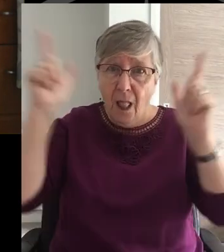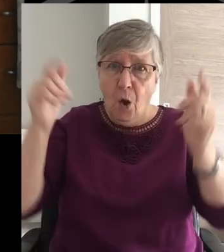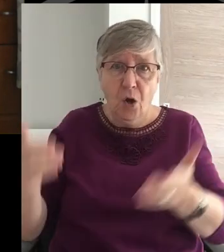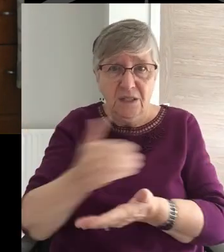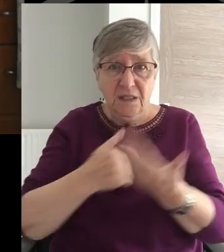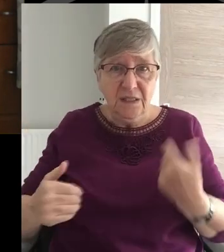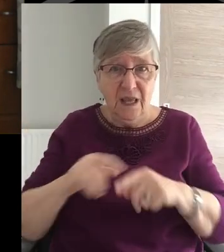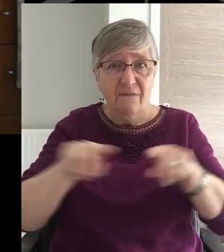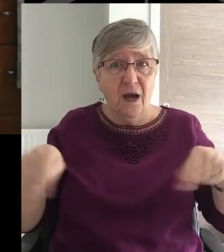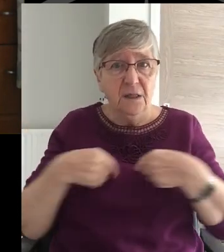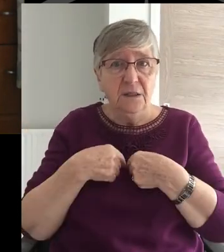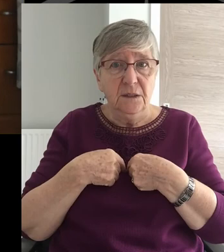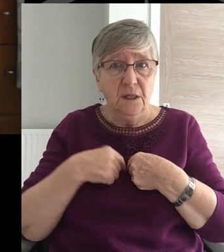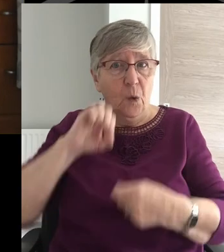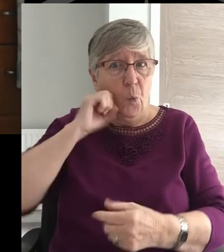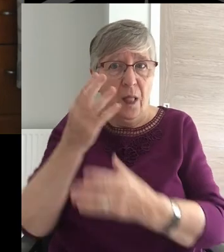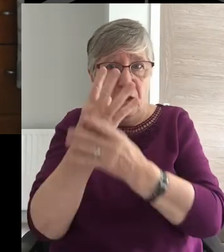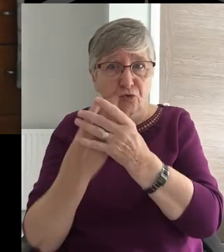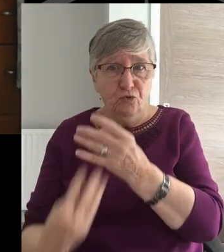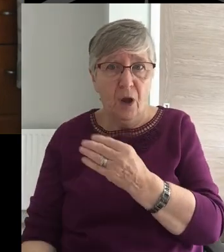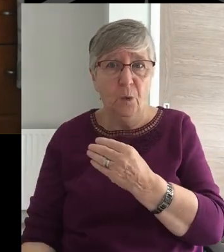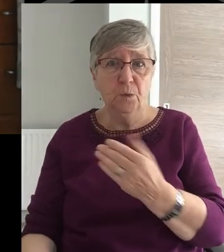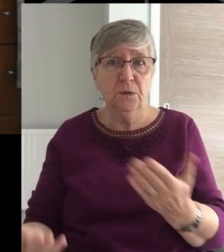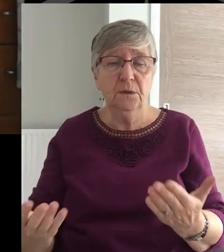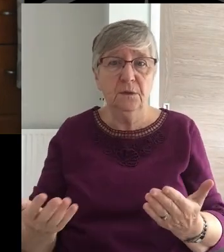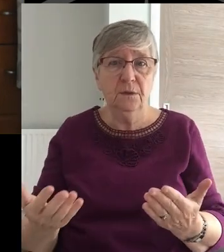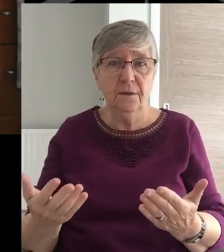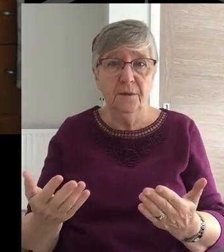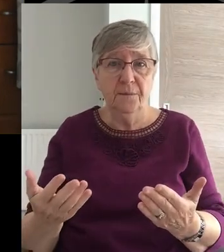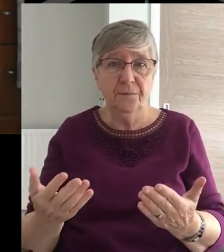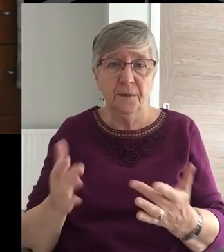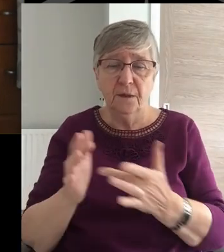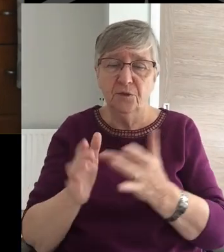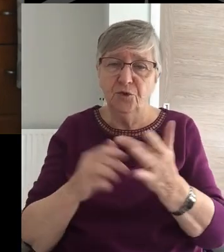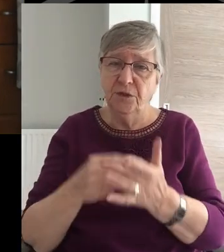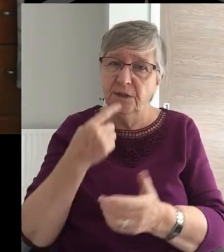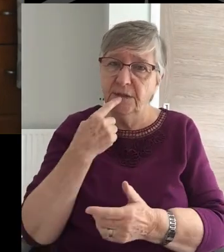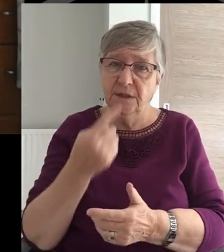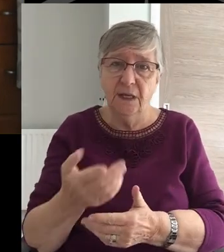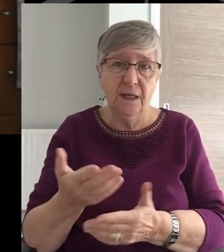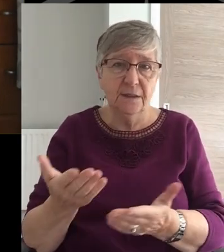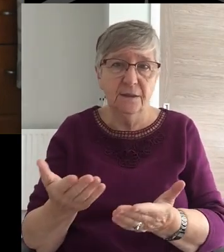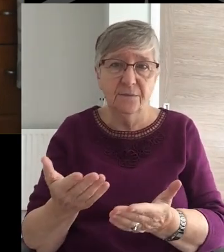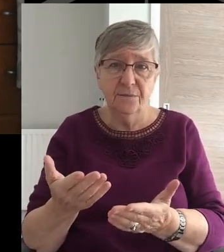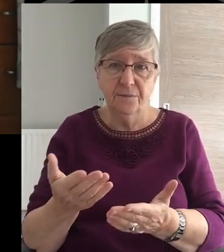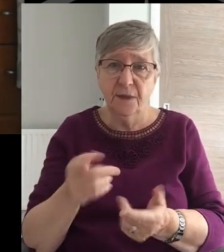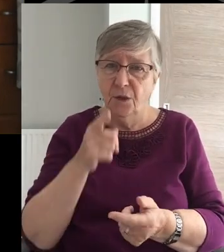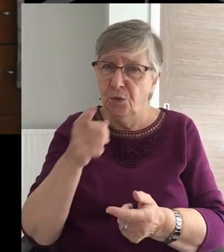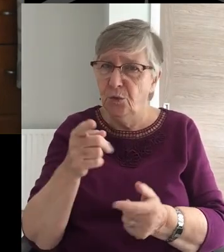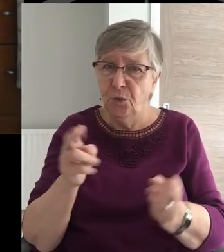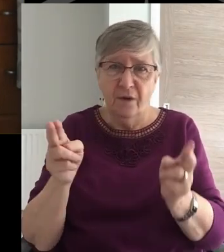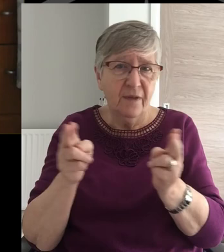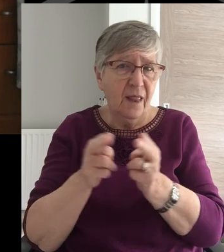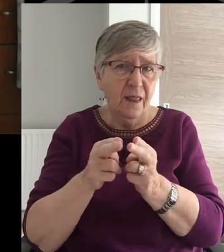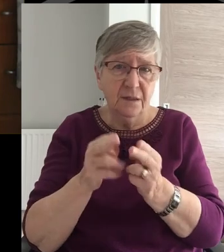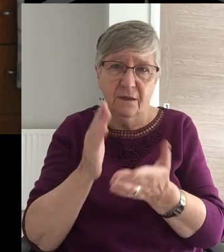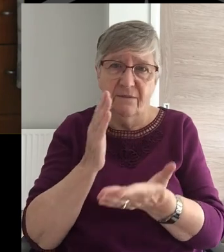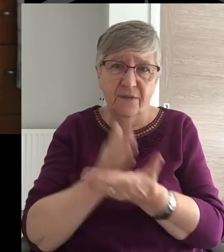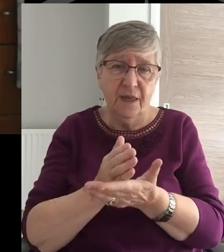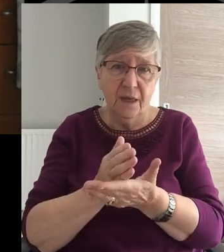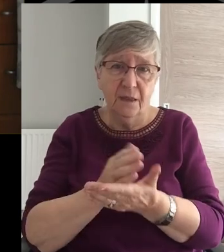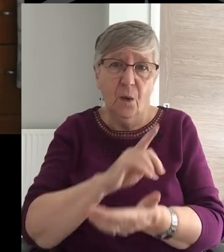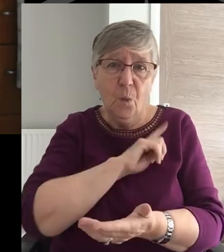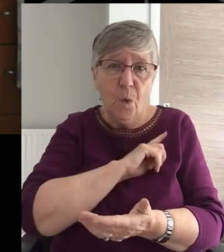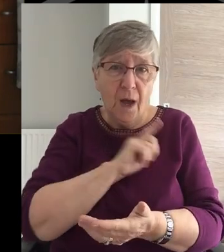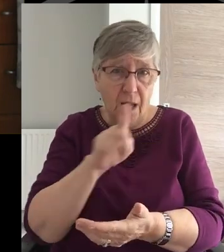us. We're going to drown. He replied, You have little faith. Why are you